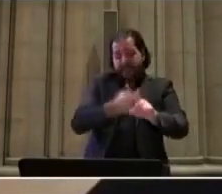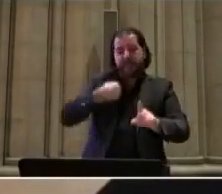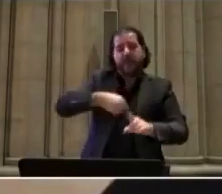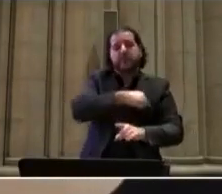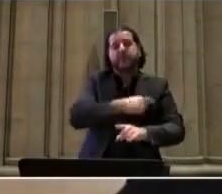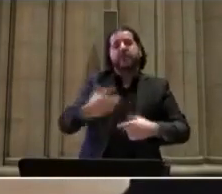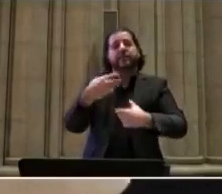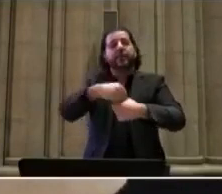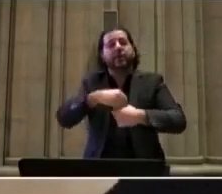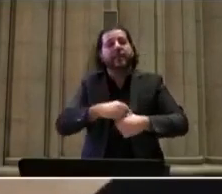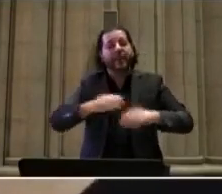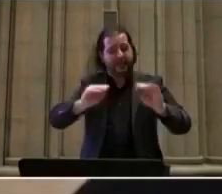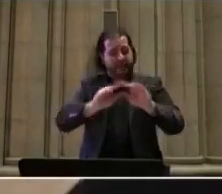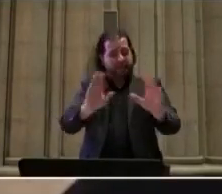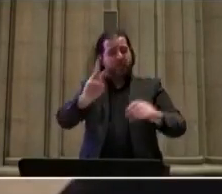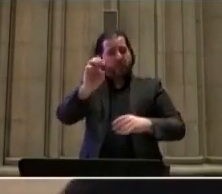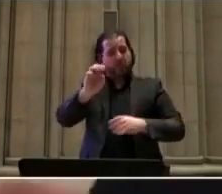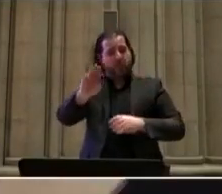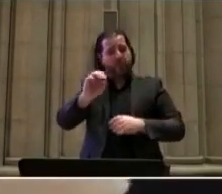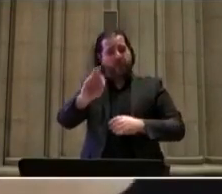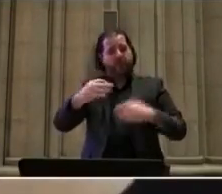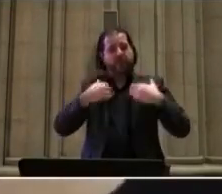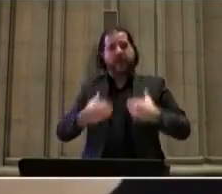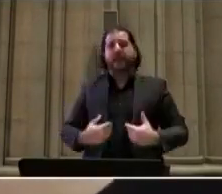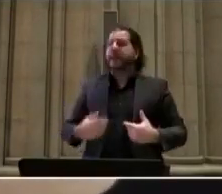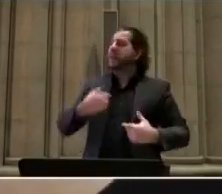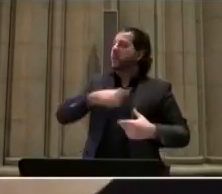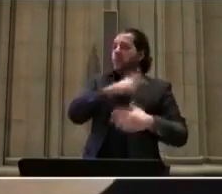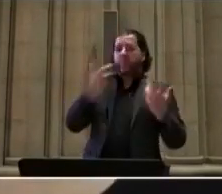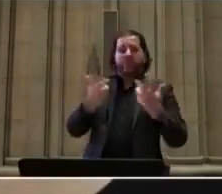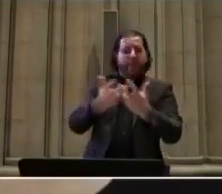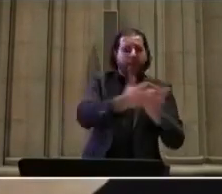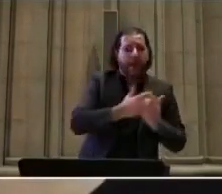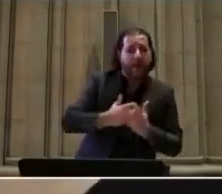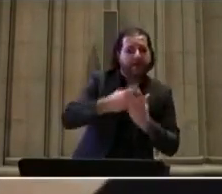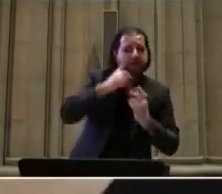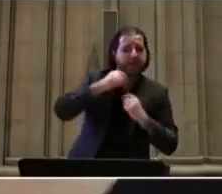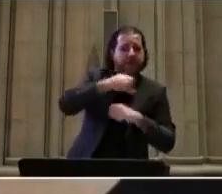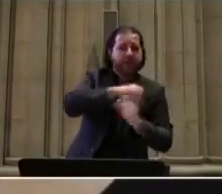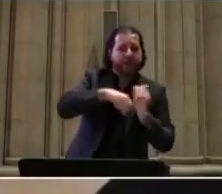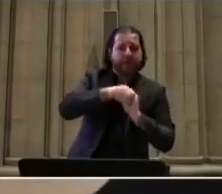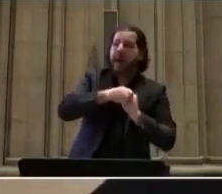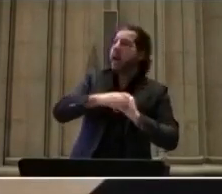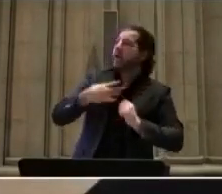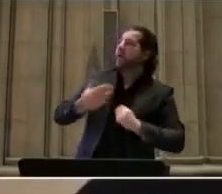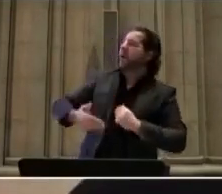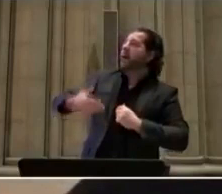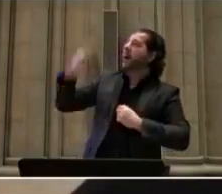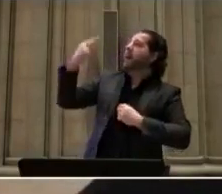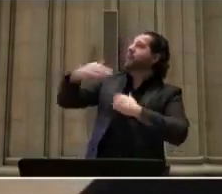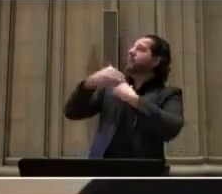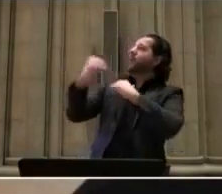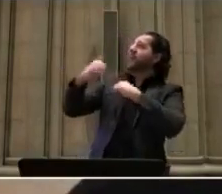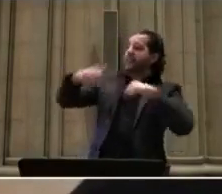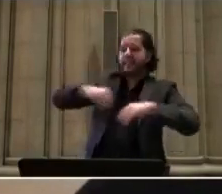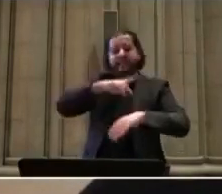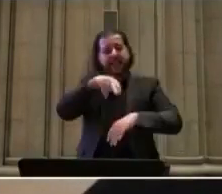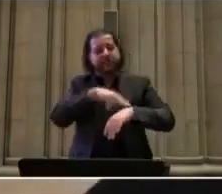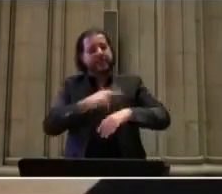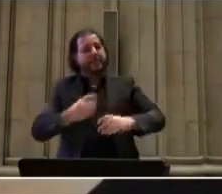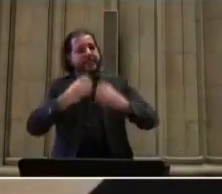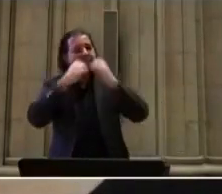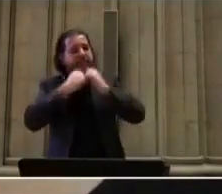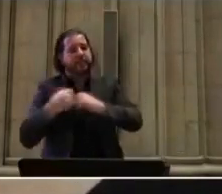is part of an invisible web of humanity, that we belong to one another, that our highest calling as a nation is the